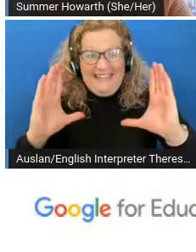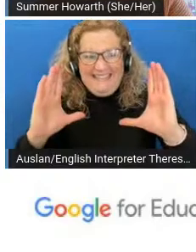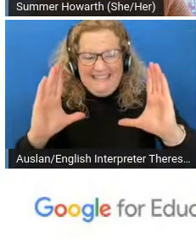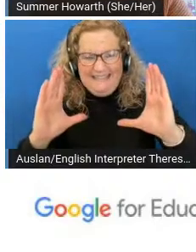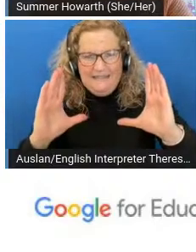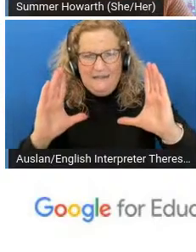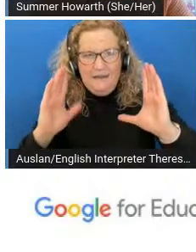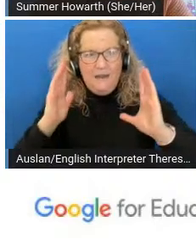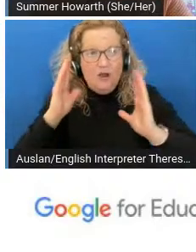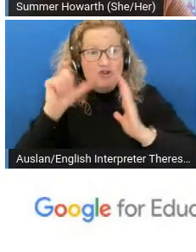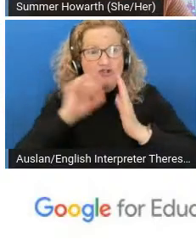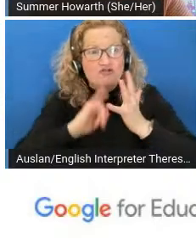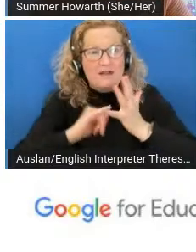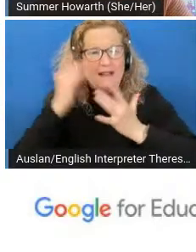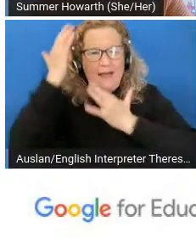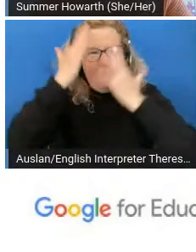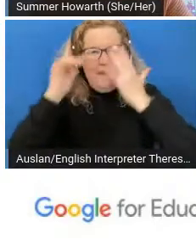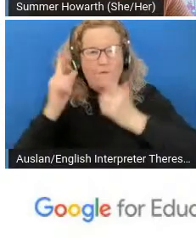Starry, Starry Night.